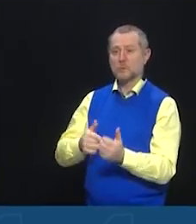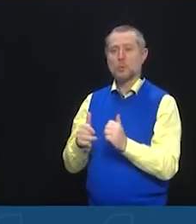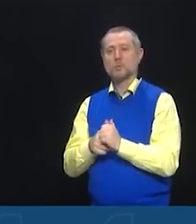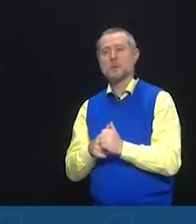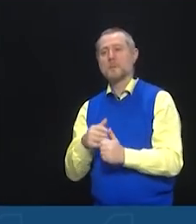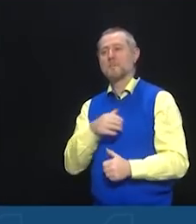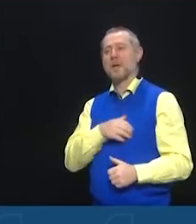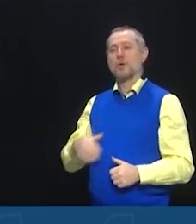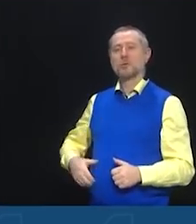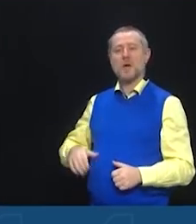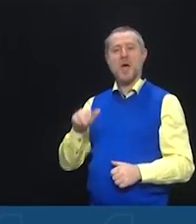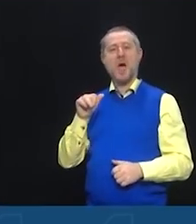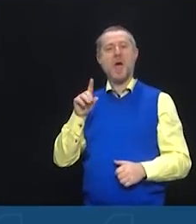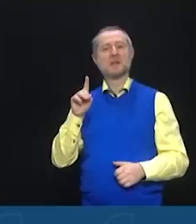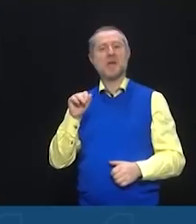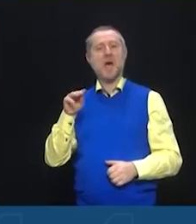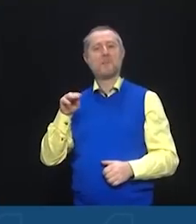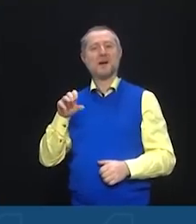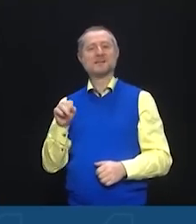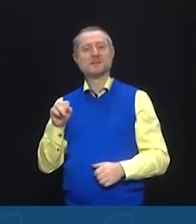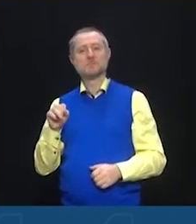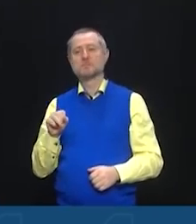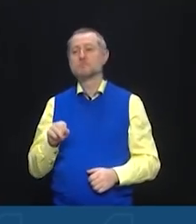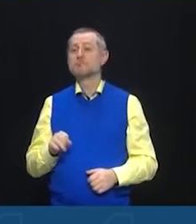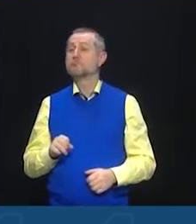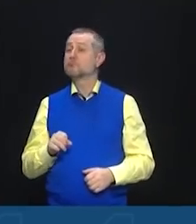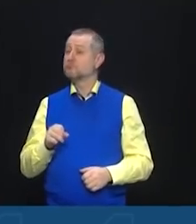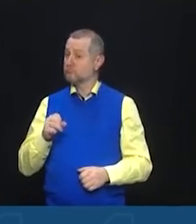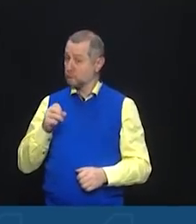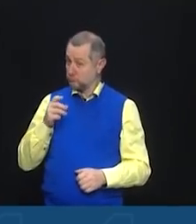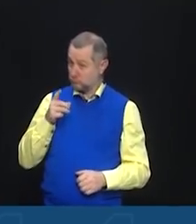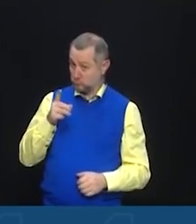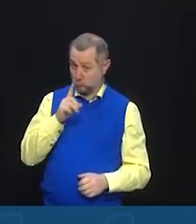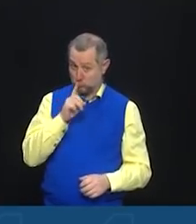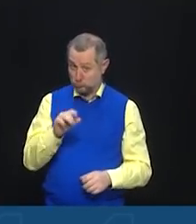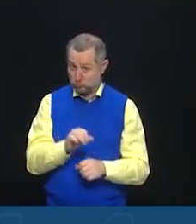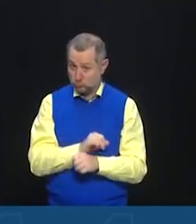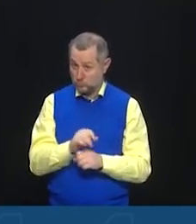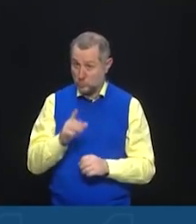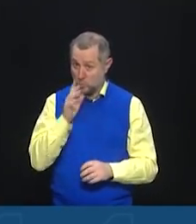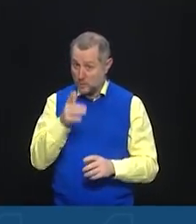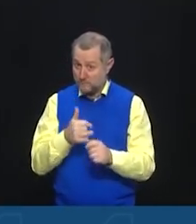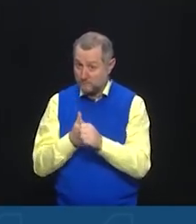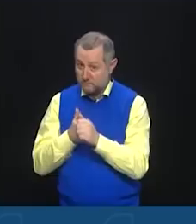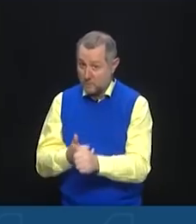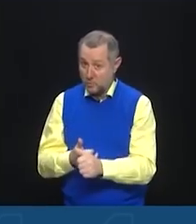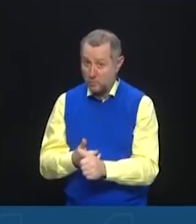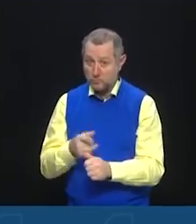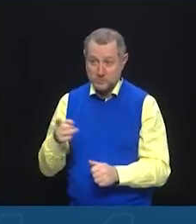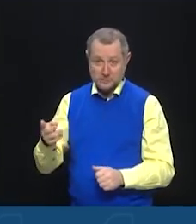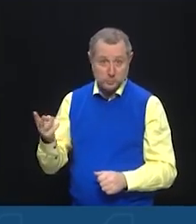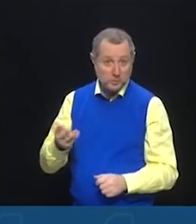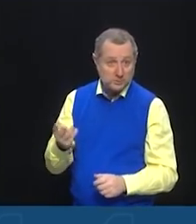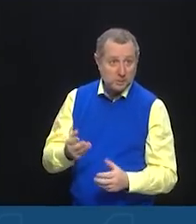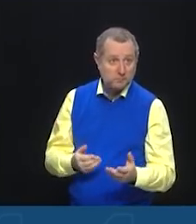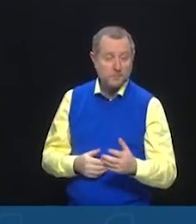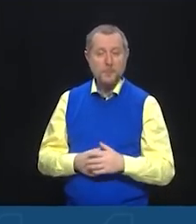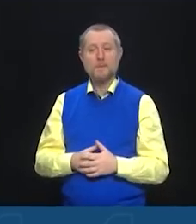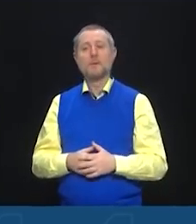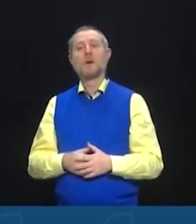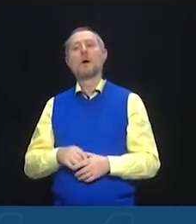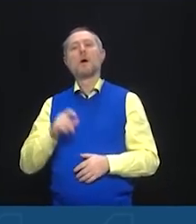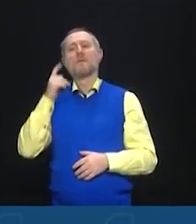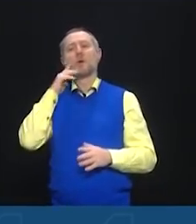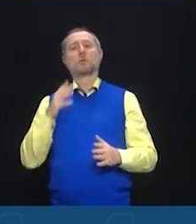Mayor Adams? And, I mean, are you certain that the city will follow suit on Wednesday? I don't speak for the